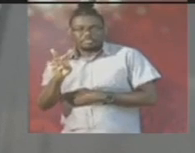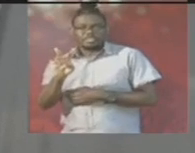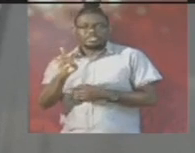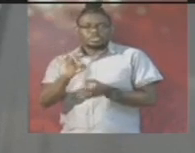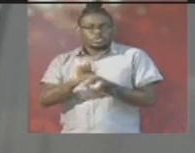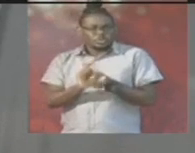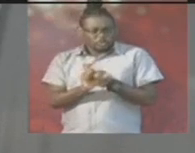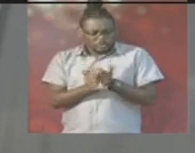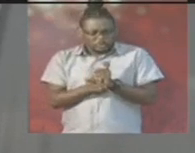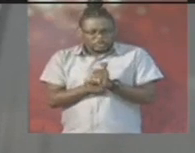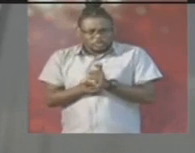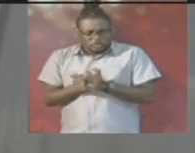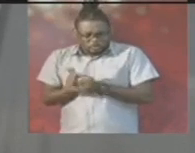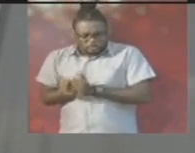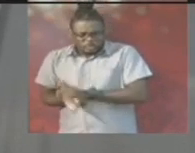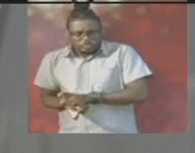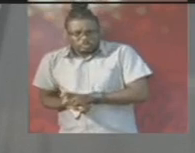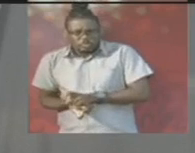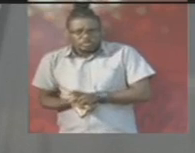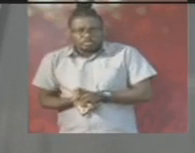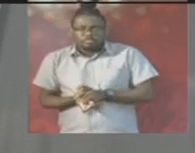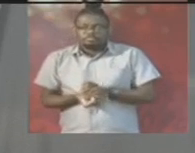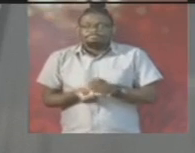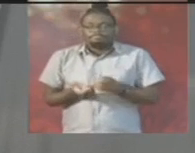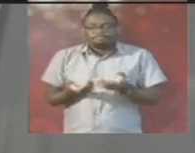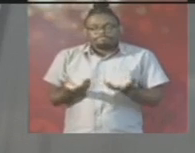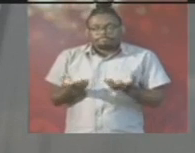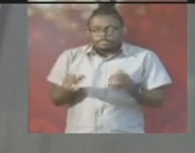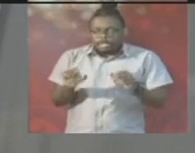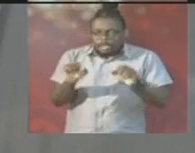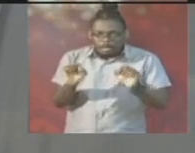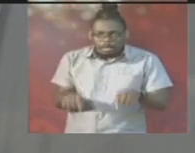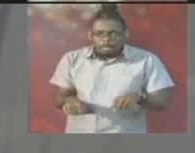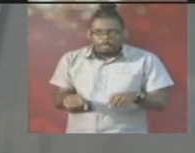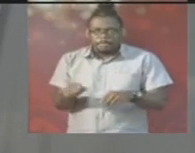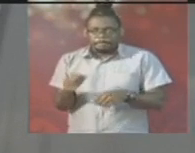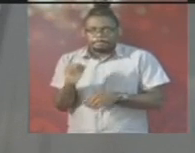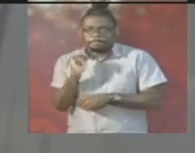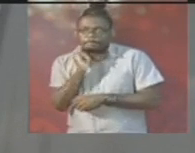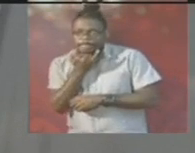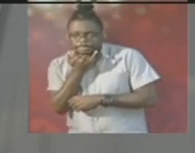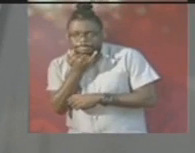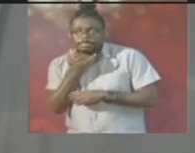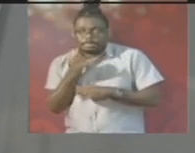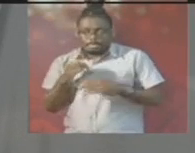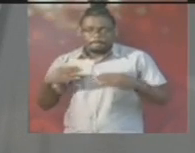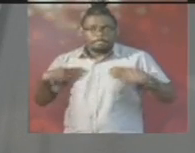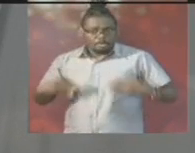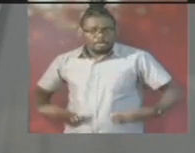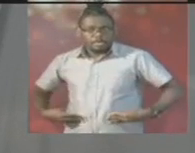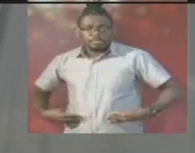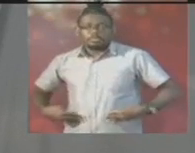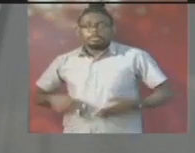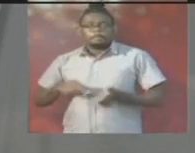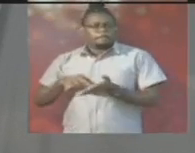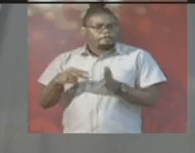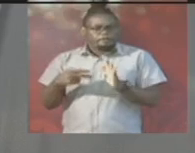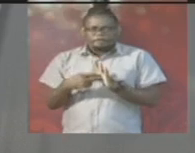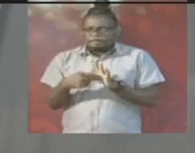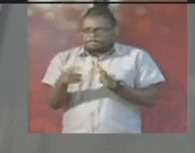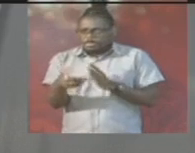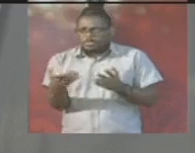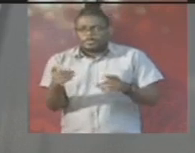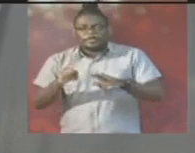not foolproof. And occasionally, you get errors occurring, and those errors are known as mutations. So that the genome of the new